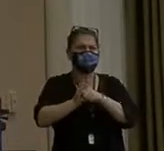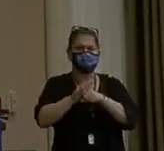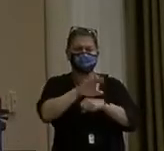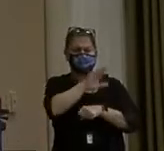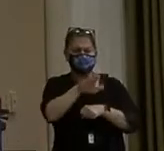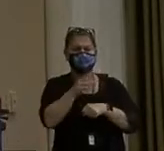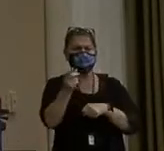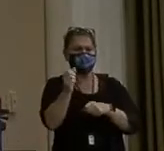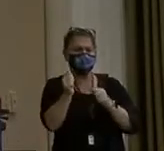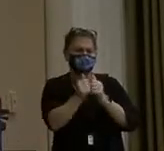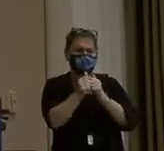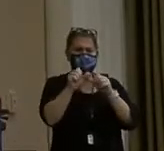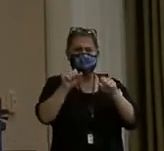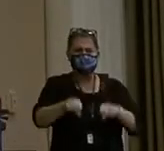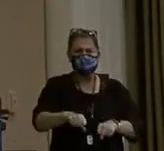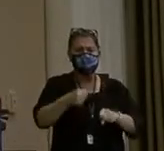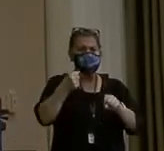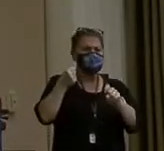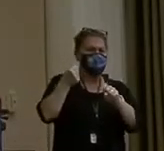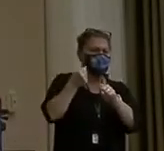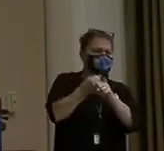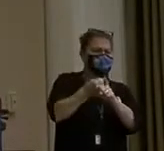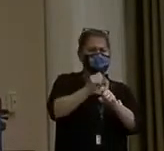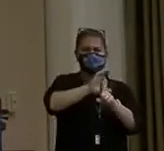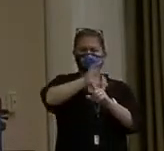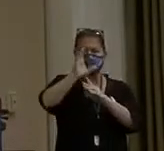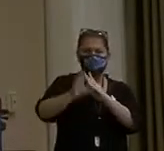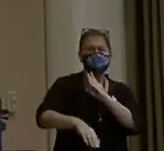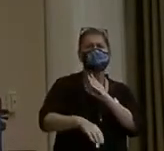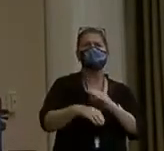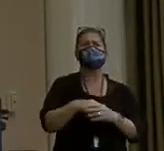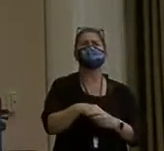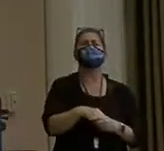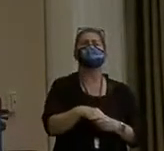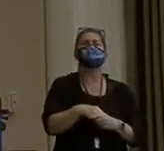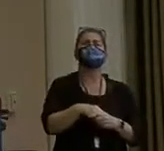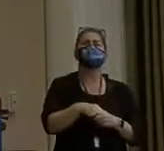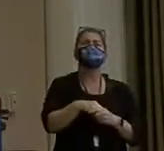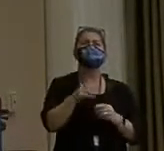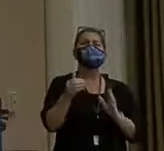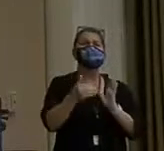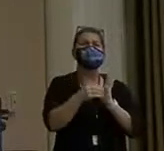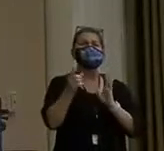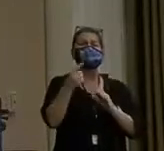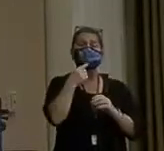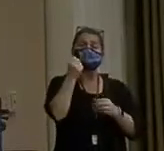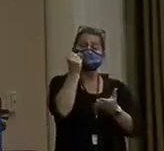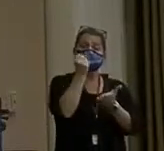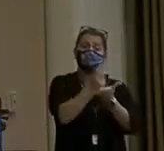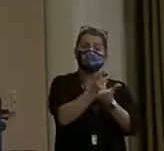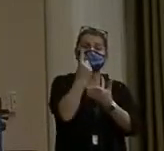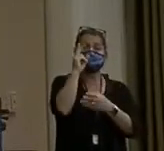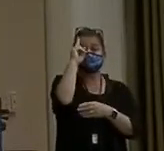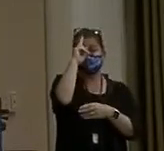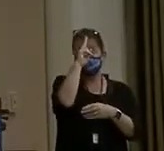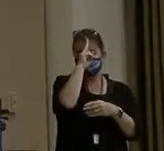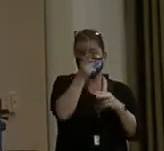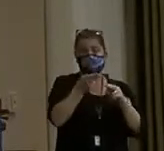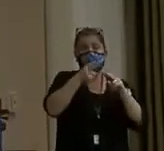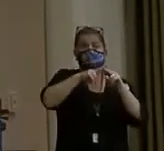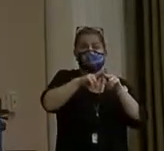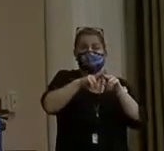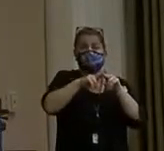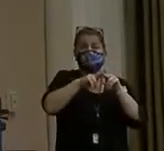type of potential consequences. And again, he gave the approval for hospitals to increase